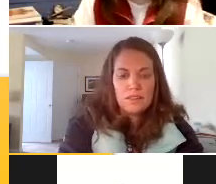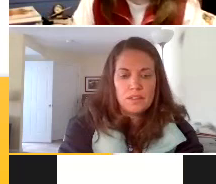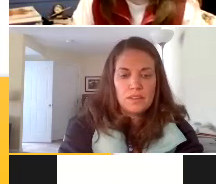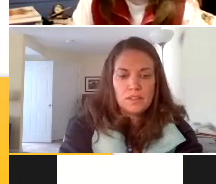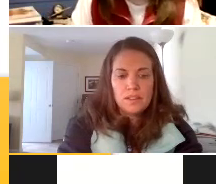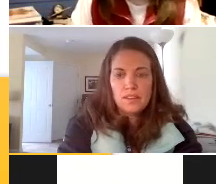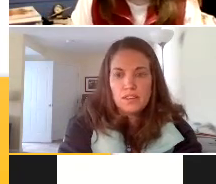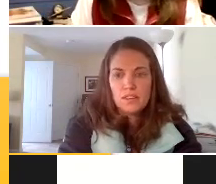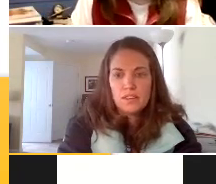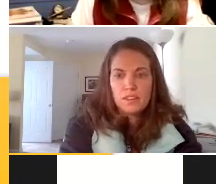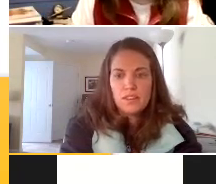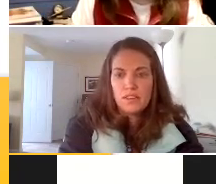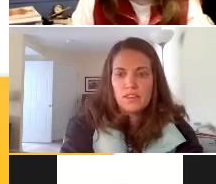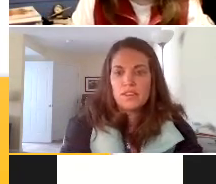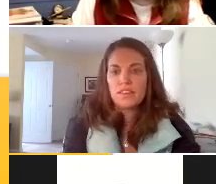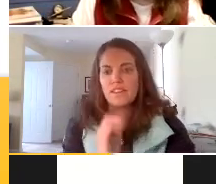much. Welcome.